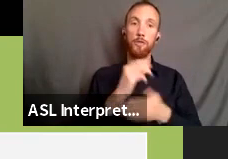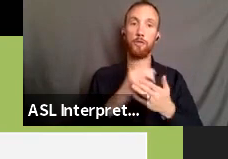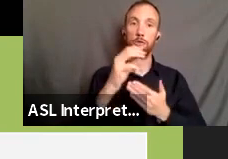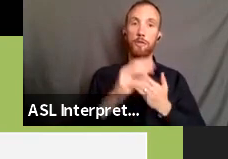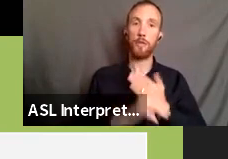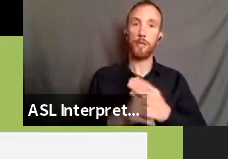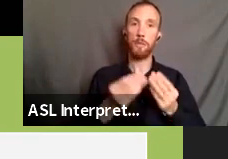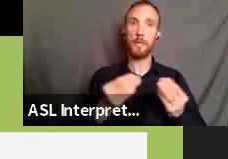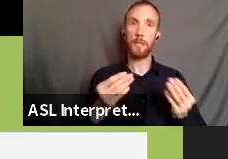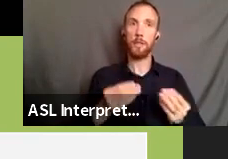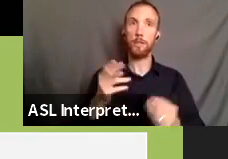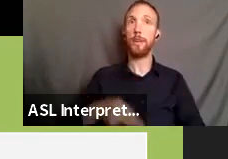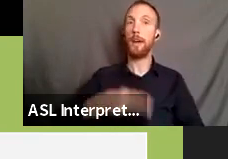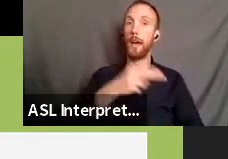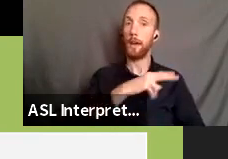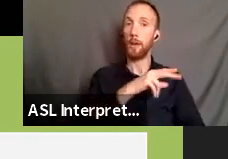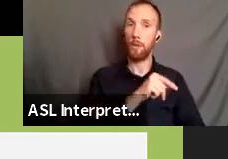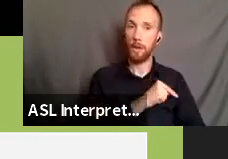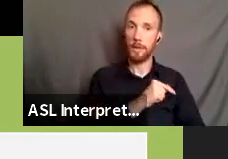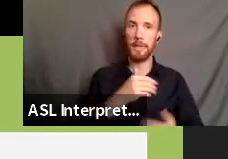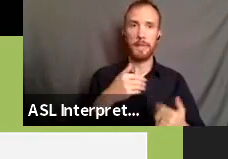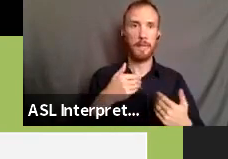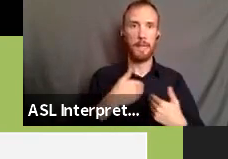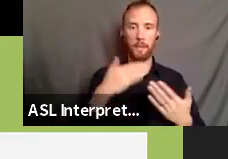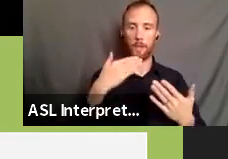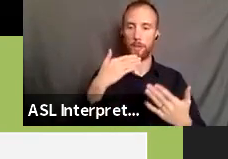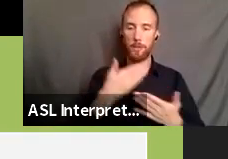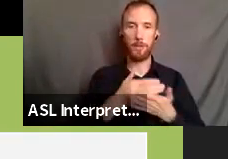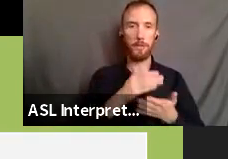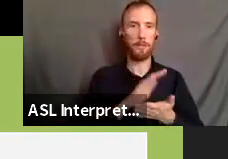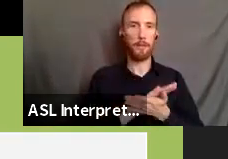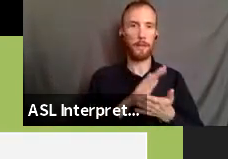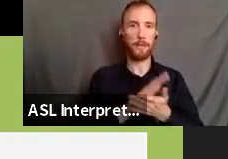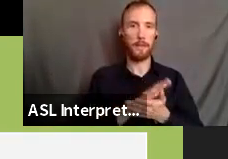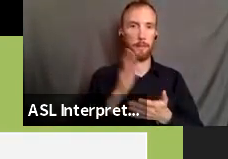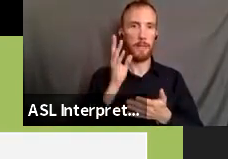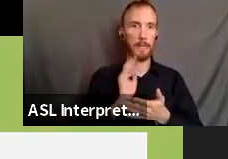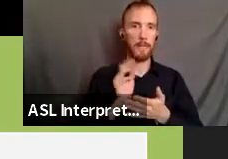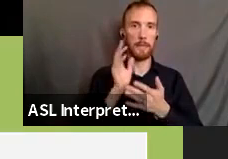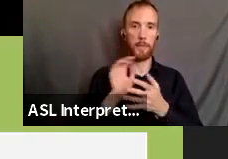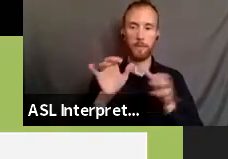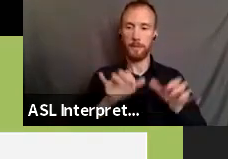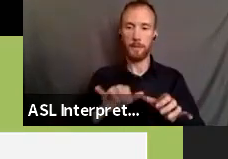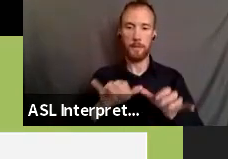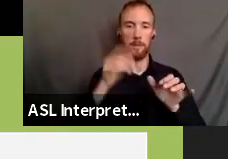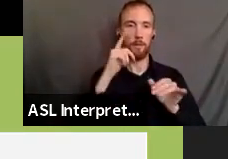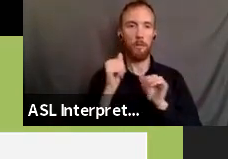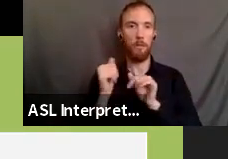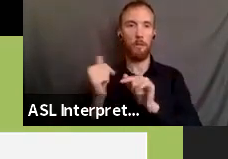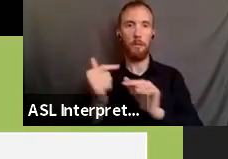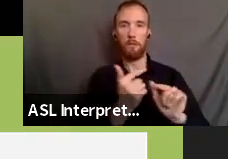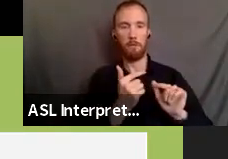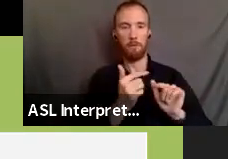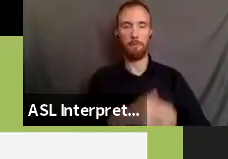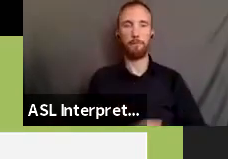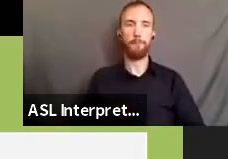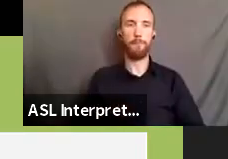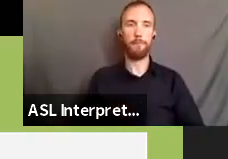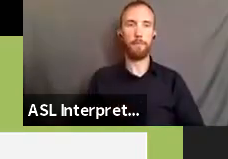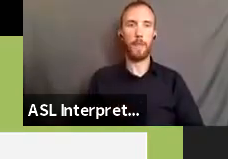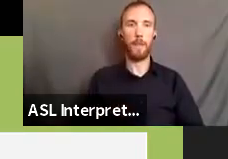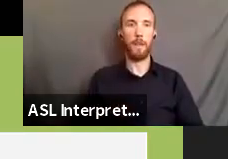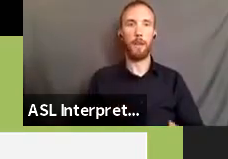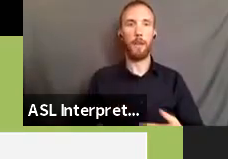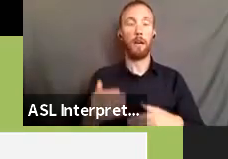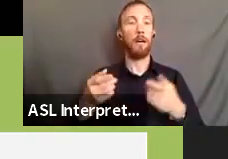quality and provide coherent academic experiences for all of our students we also are committed